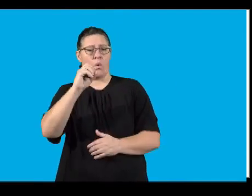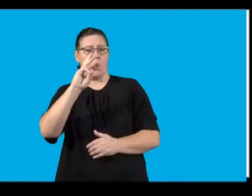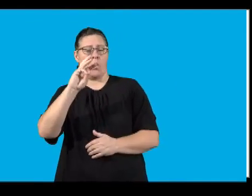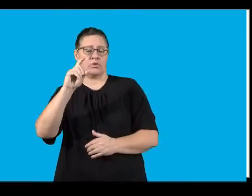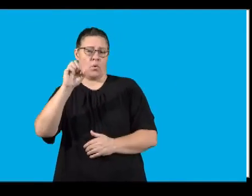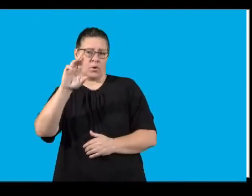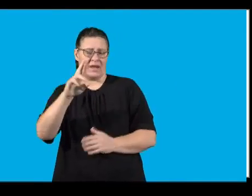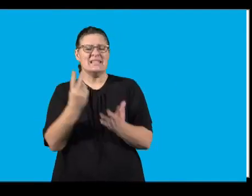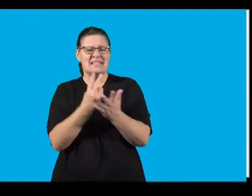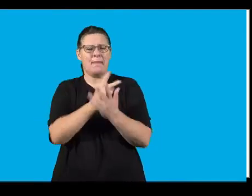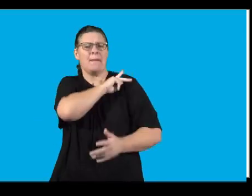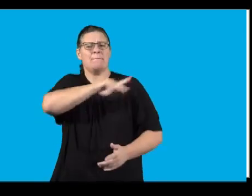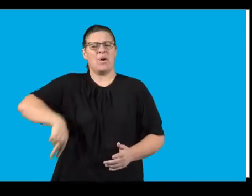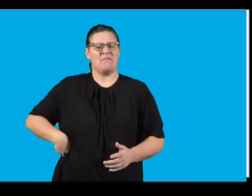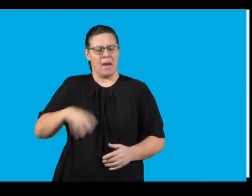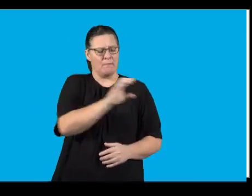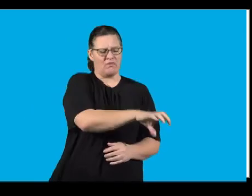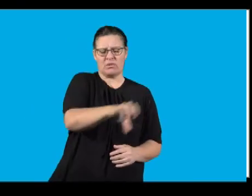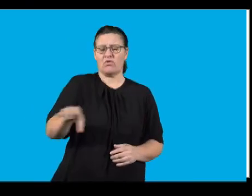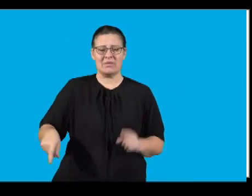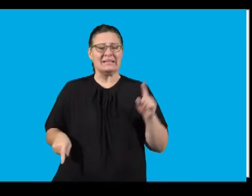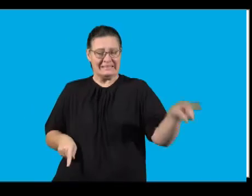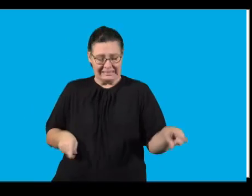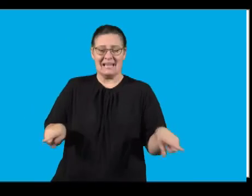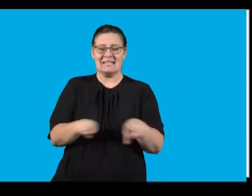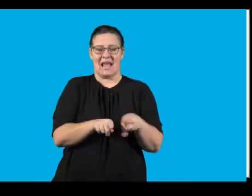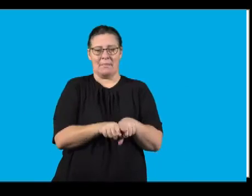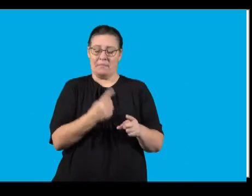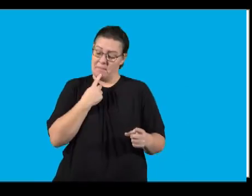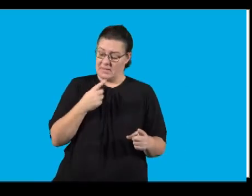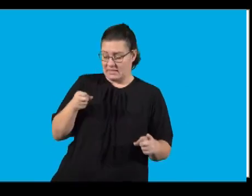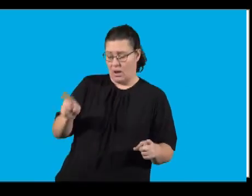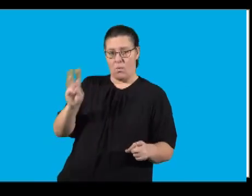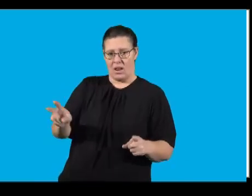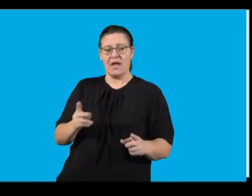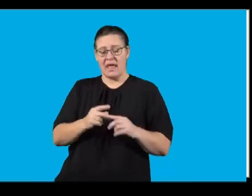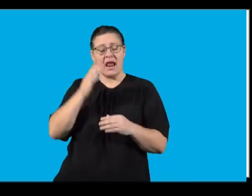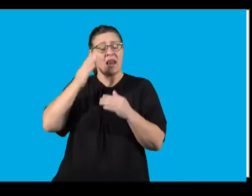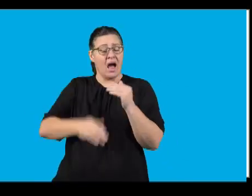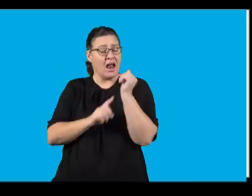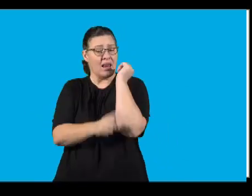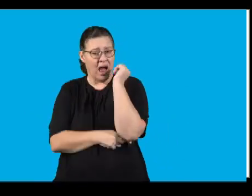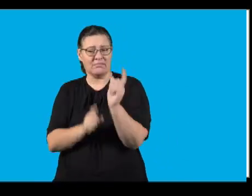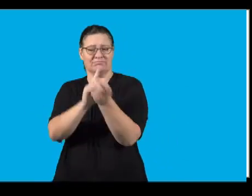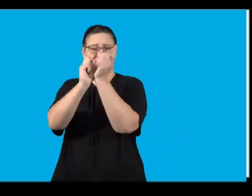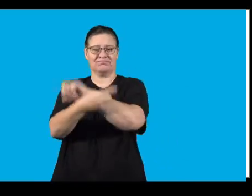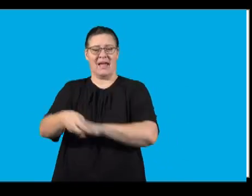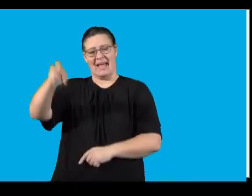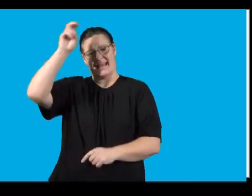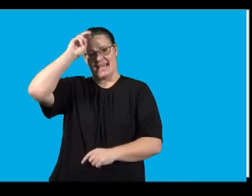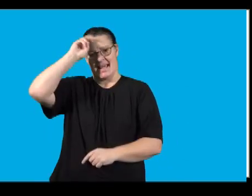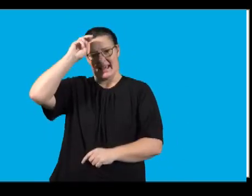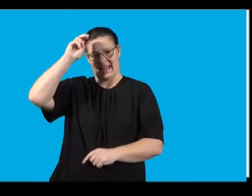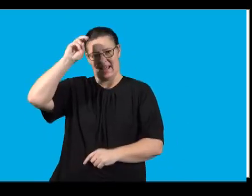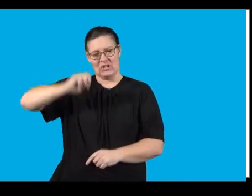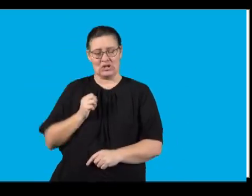have premiers of provinces. So can you see the connection that you need to make? Okay. And eventually King of Scotland, that one you understand.